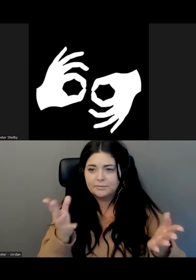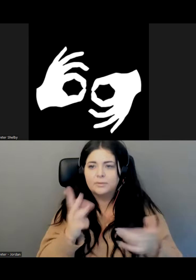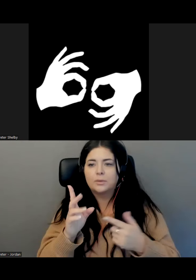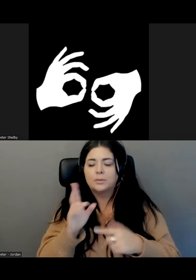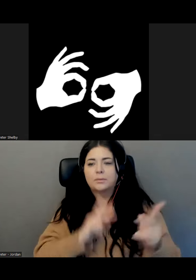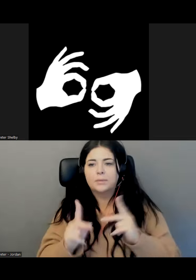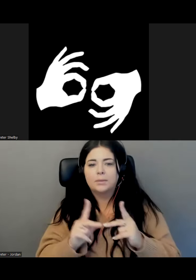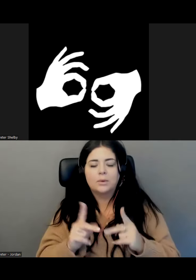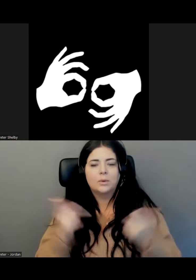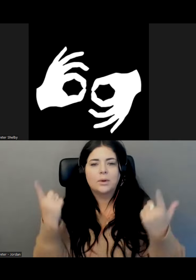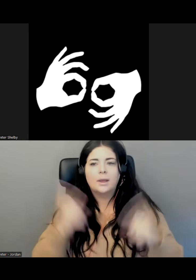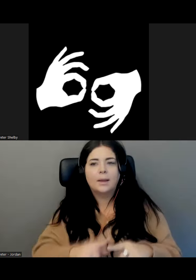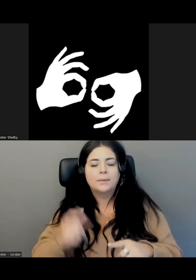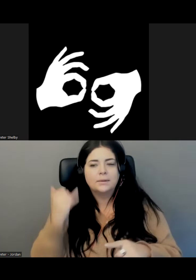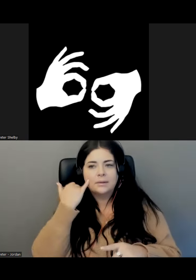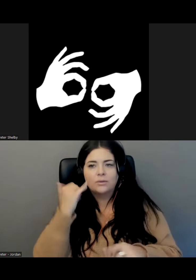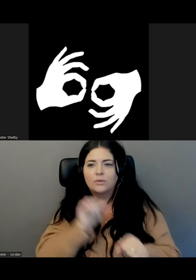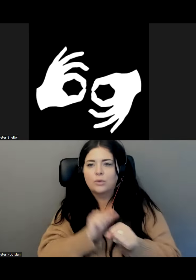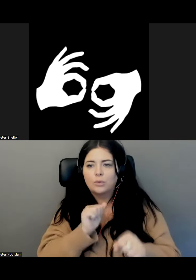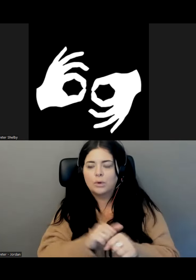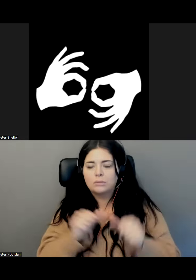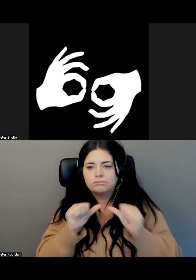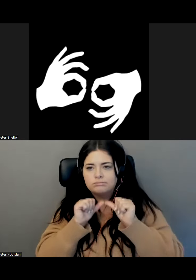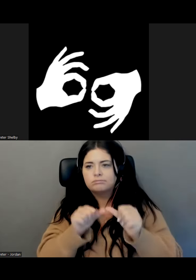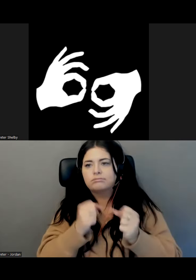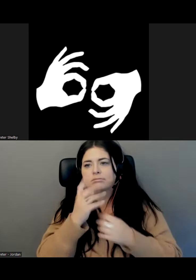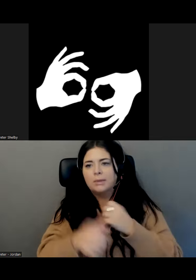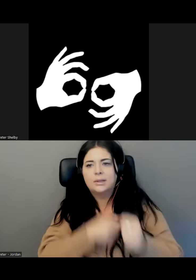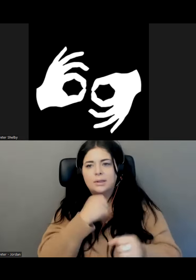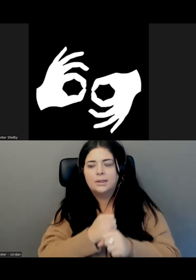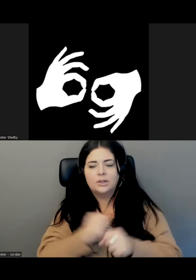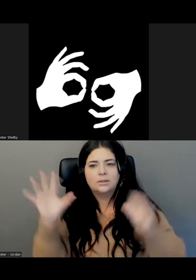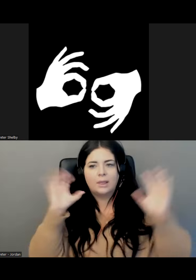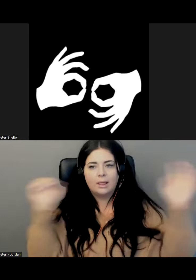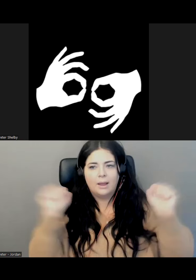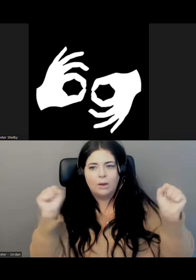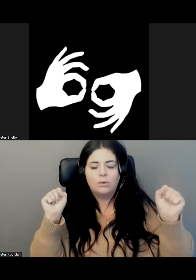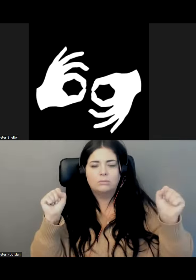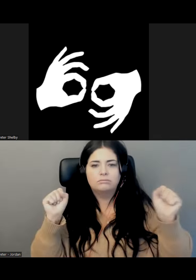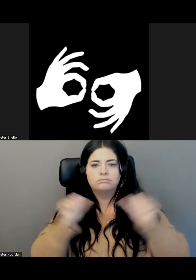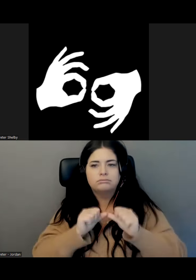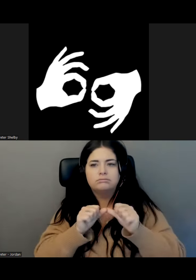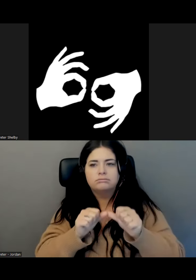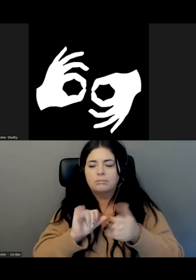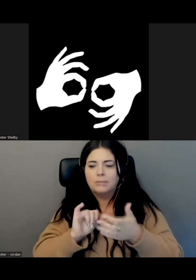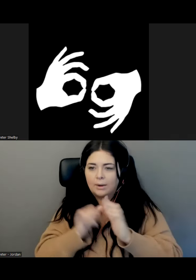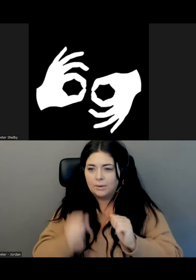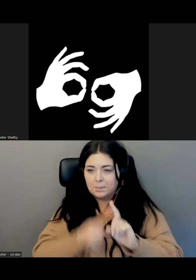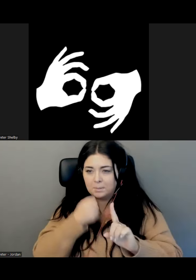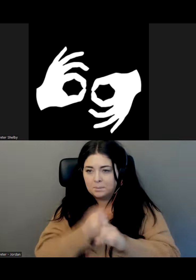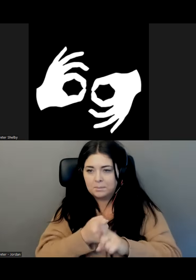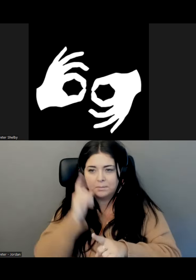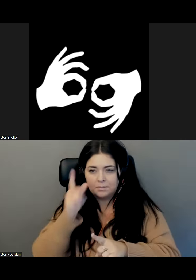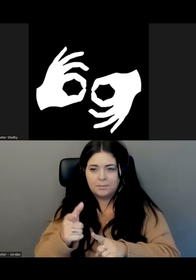of noise exposure and how to identify when they need hearing protection, what type of hearing protection